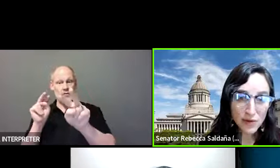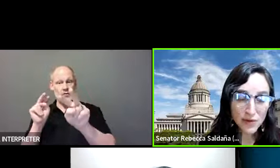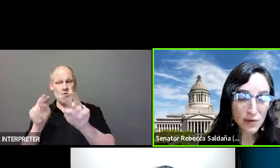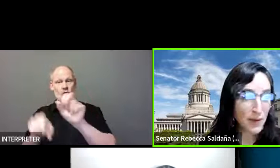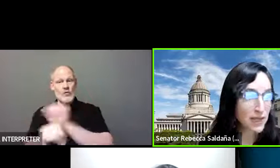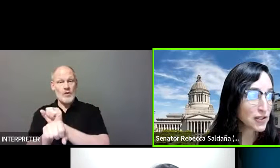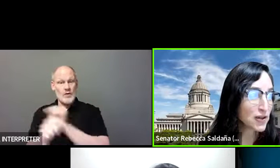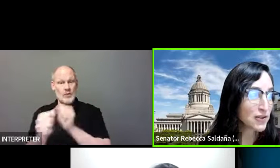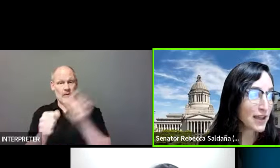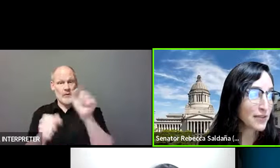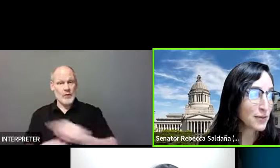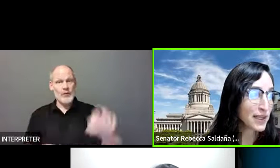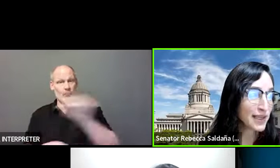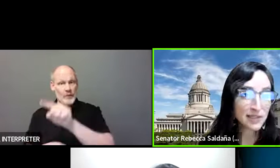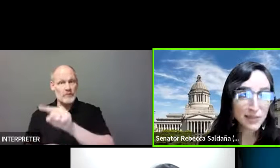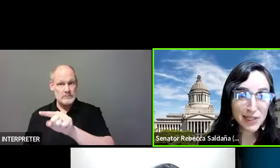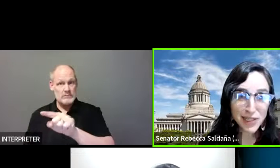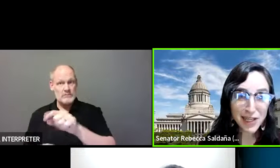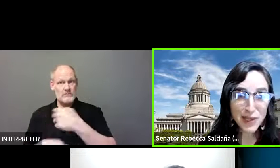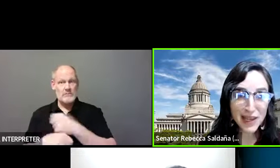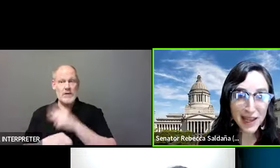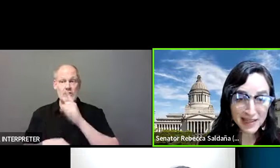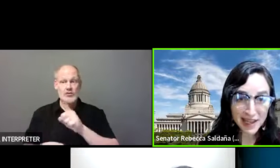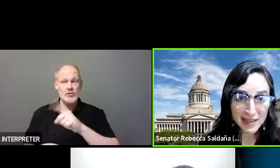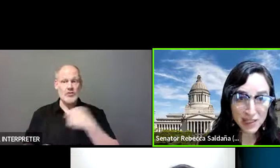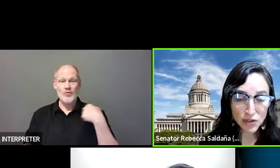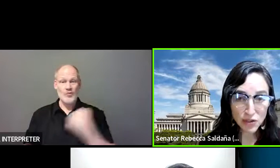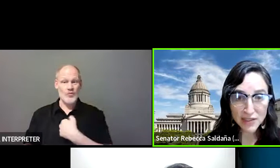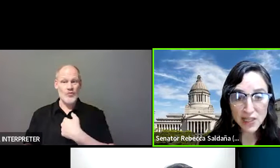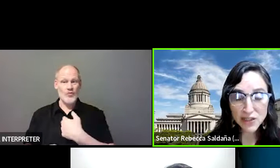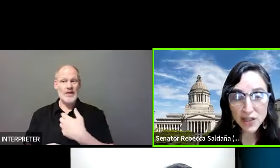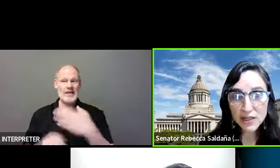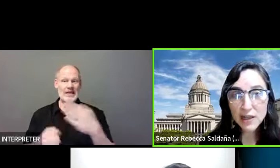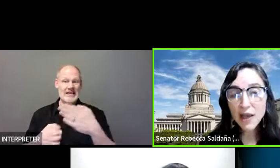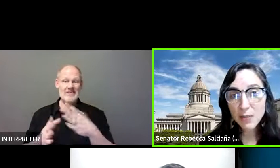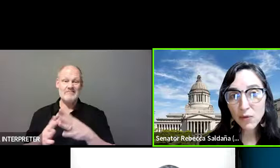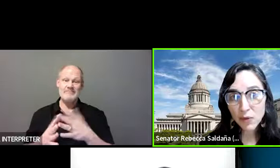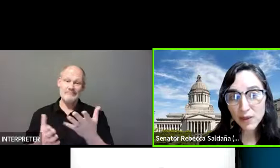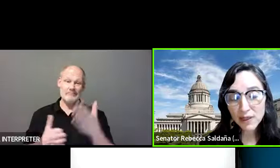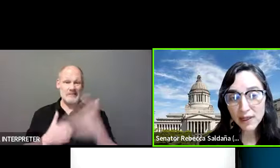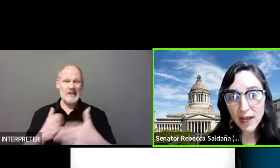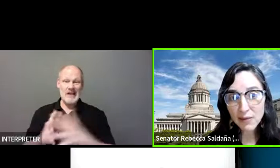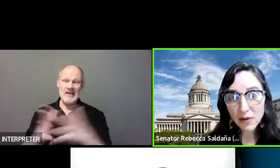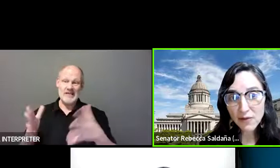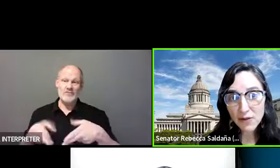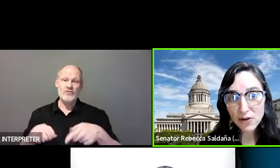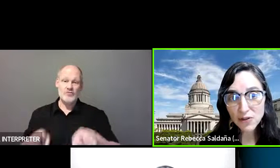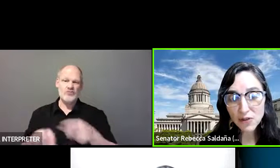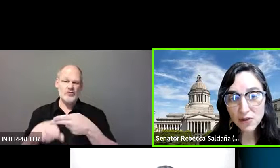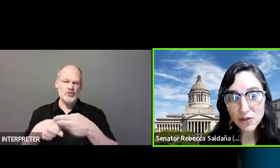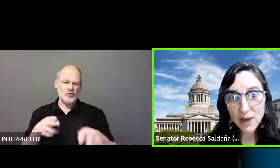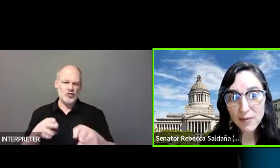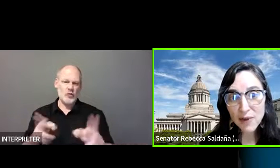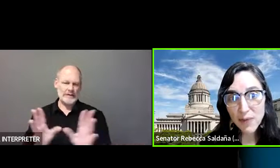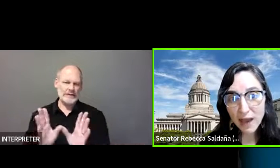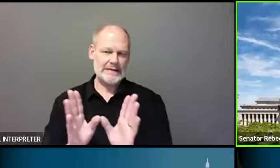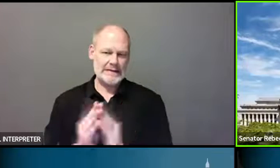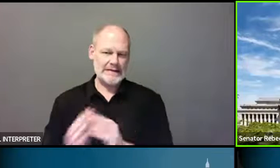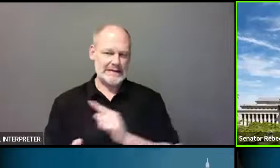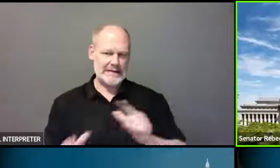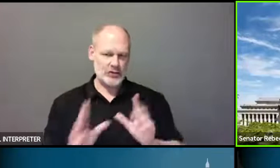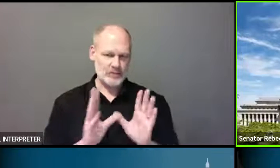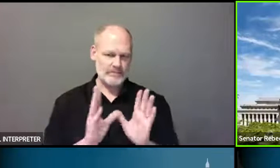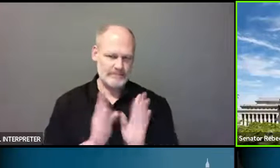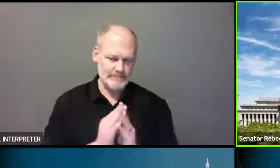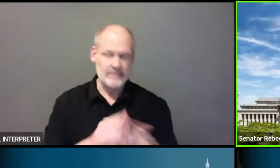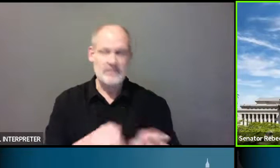with you to make sure that we get as much as we can done this short session, but really I'm looking forward to being back